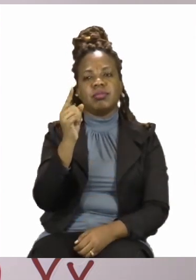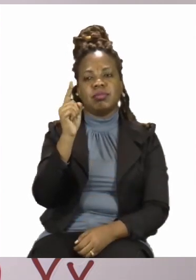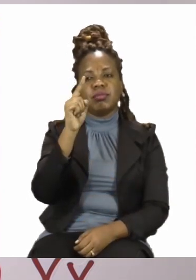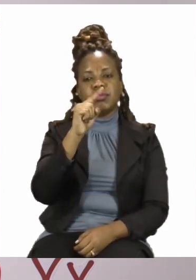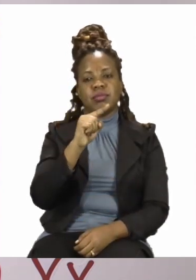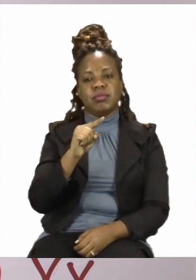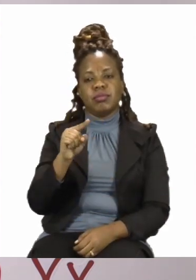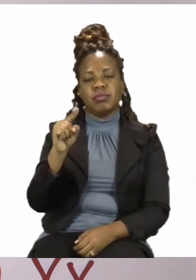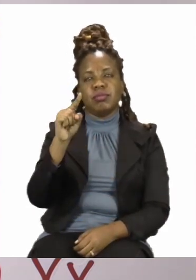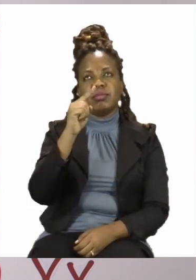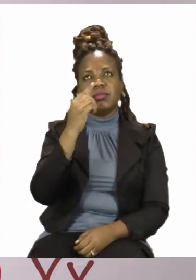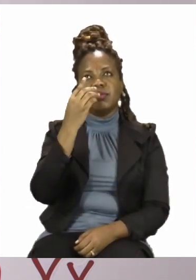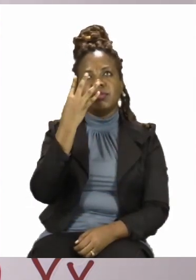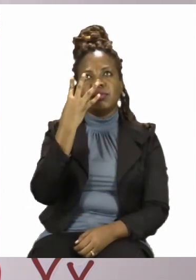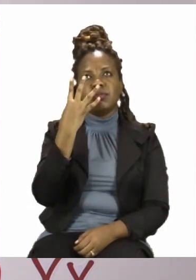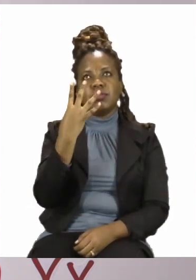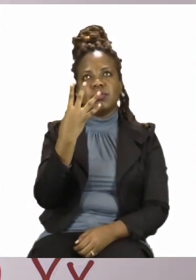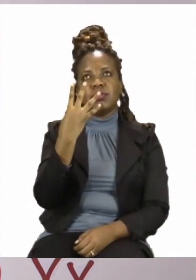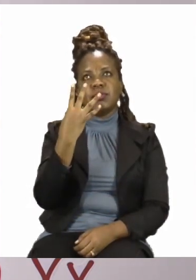4,